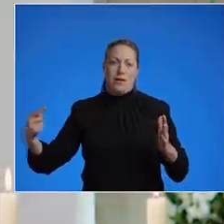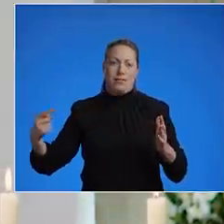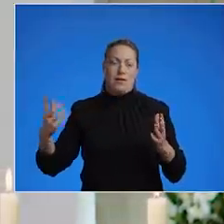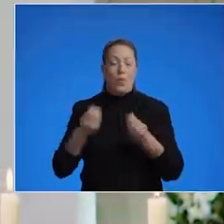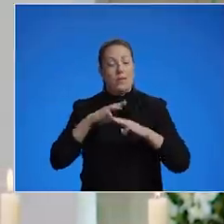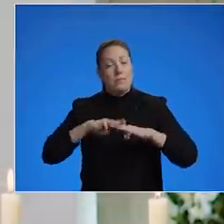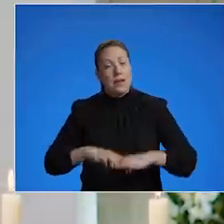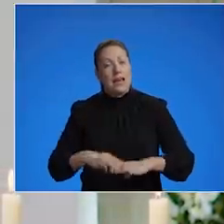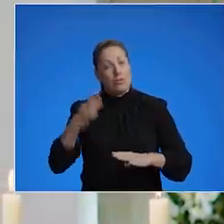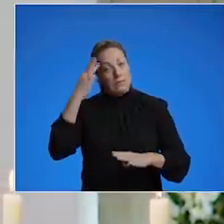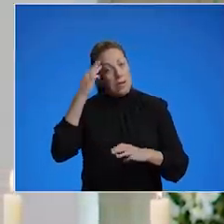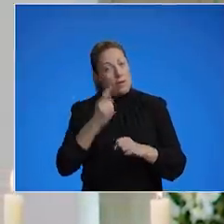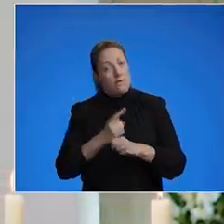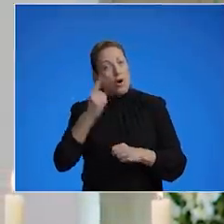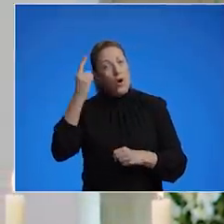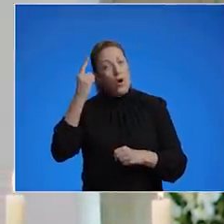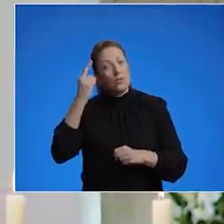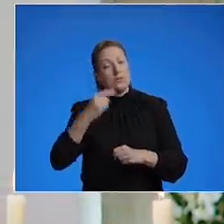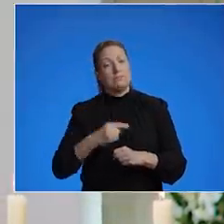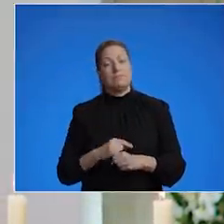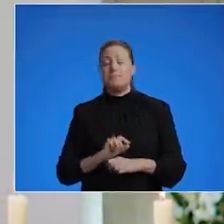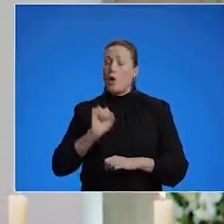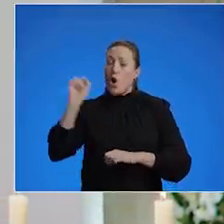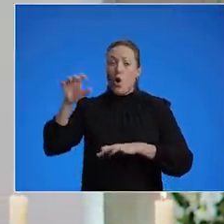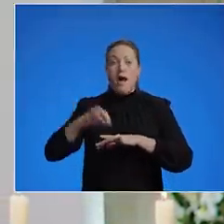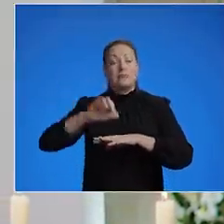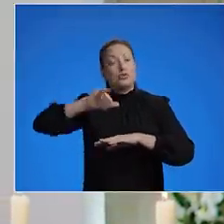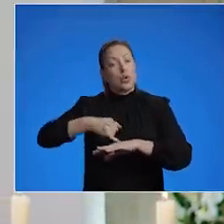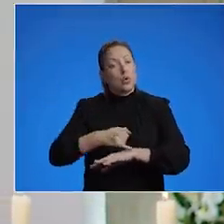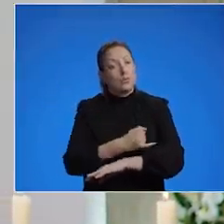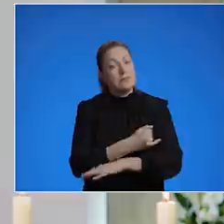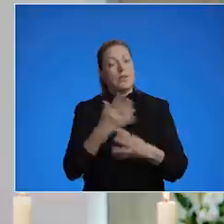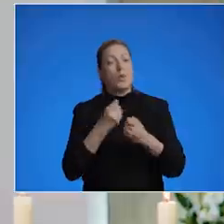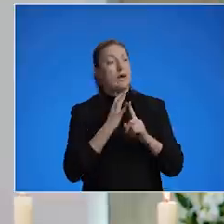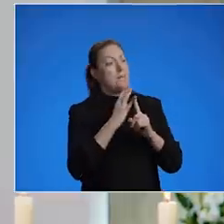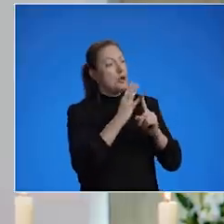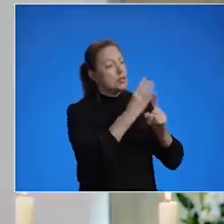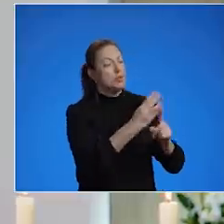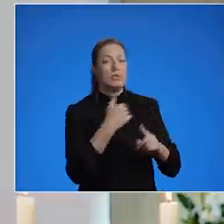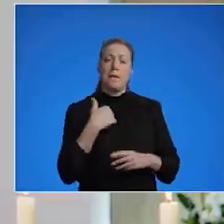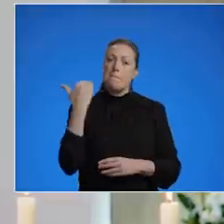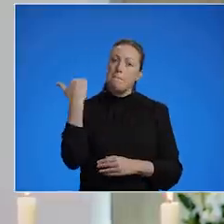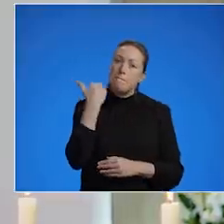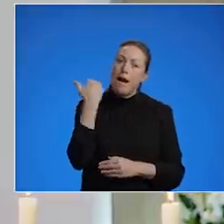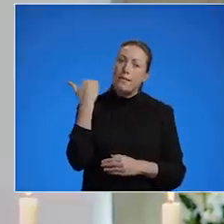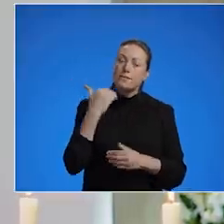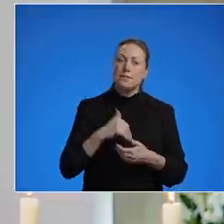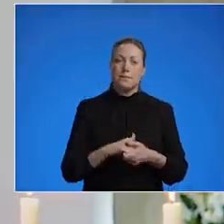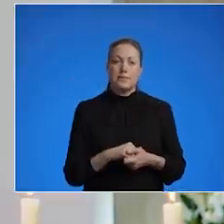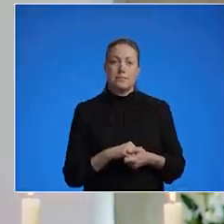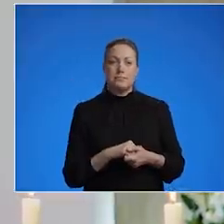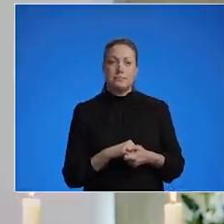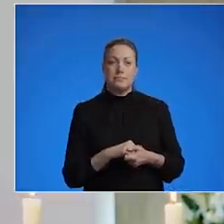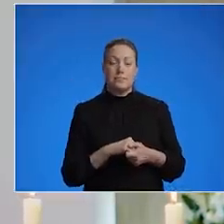There in communion with the Blessed Virgin Mary, Mother of God, Blessed Joseph, her spouse, with the apostles and